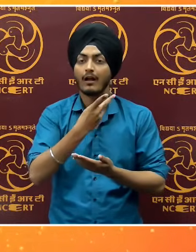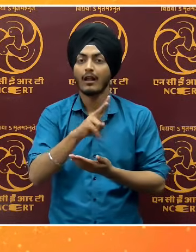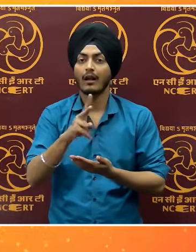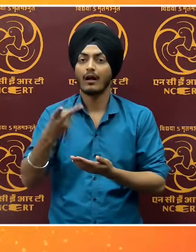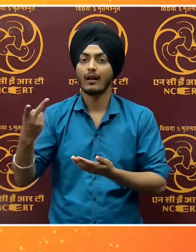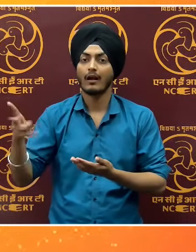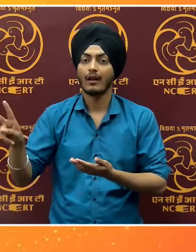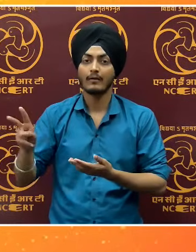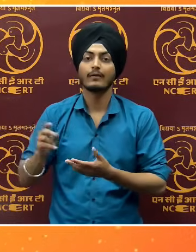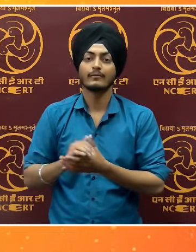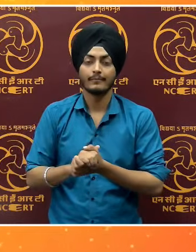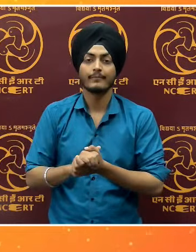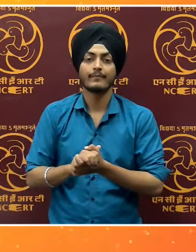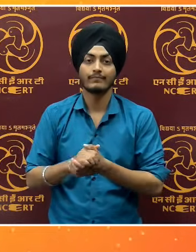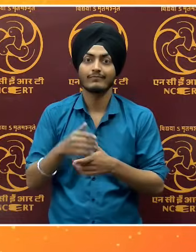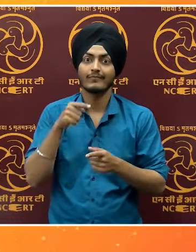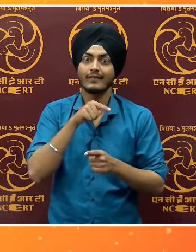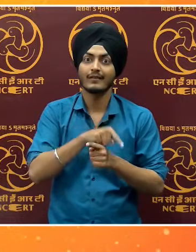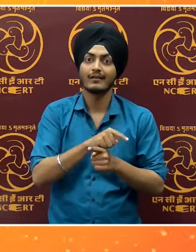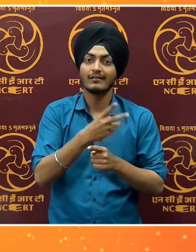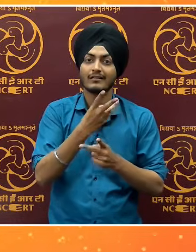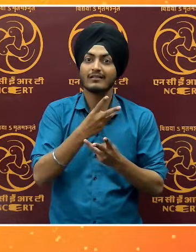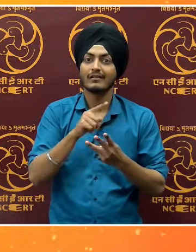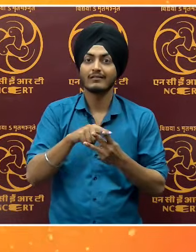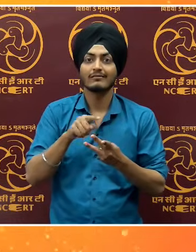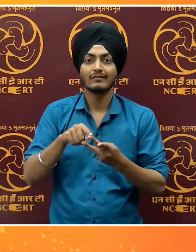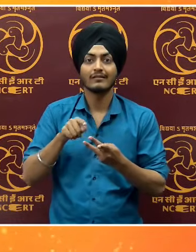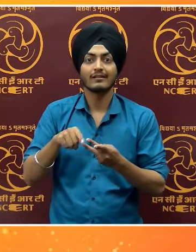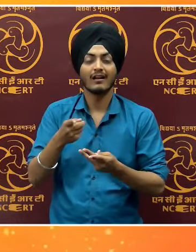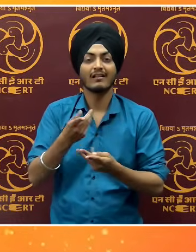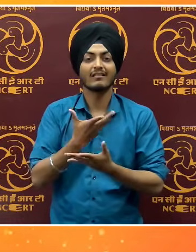Because these three materials